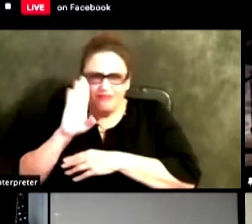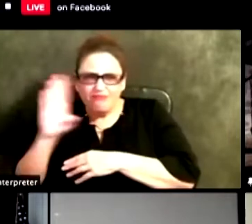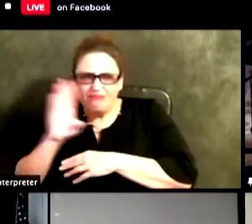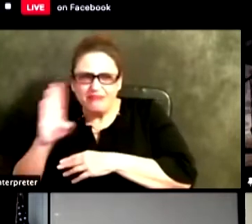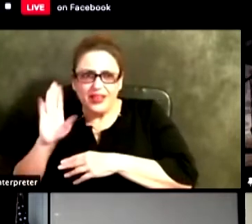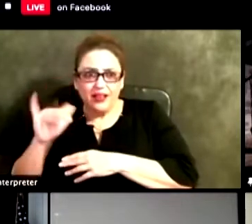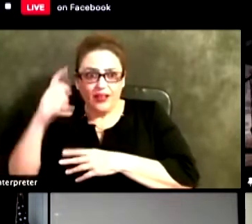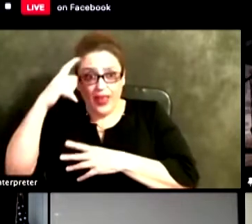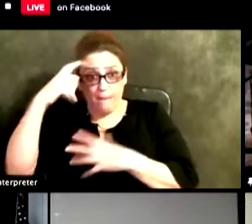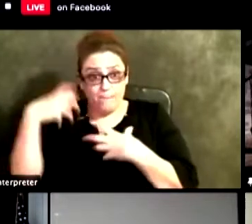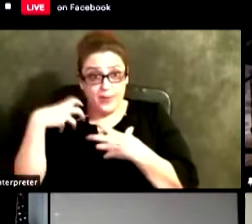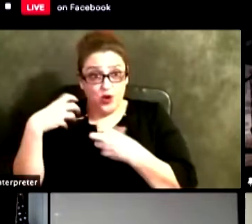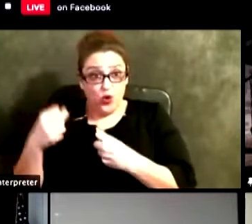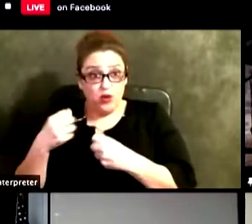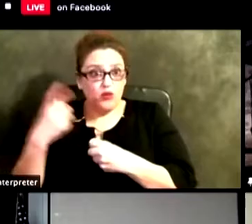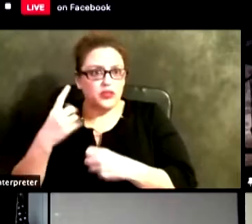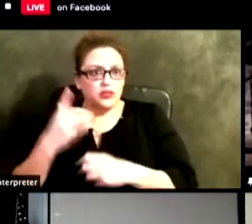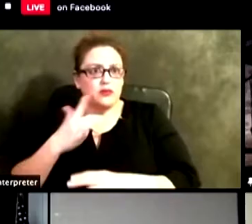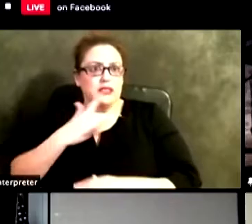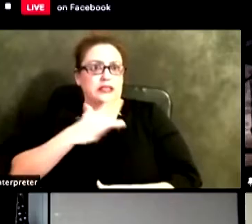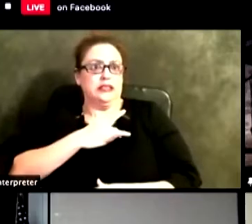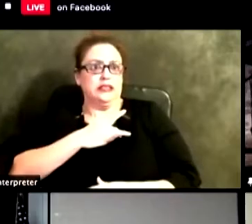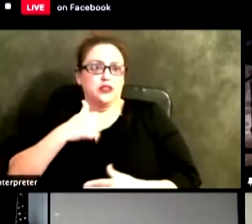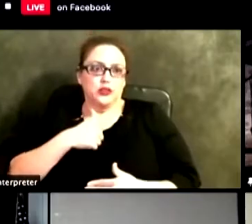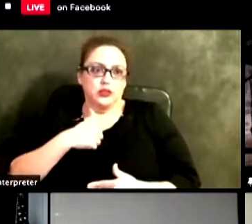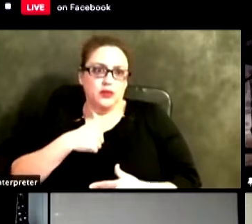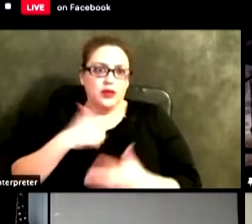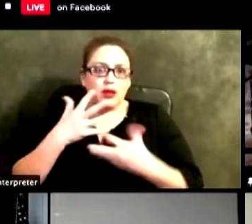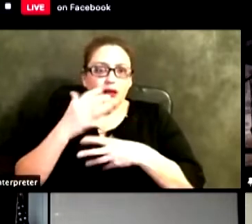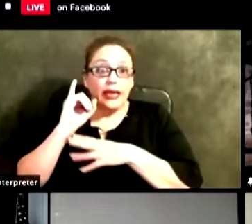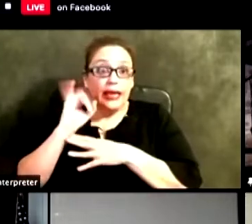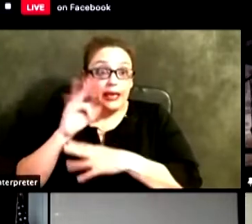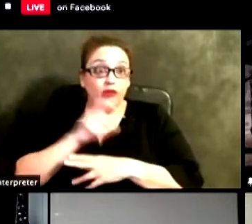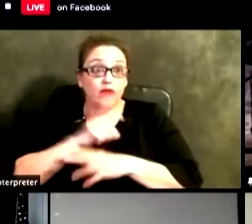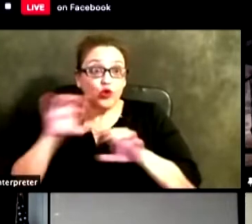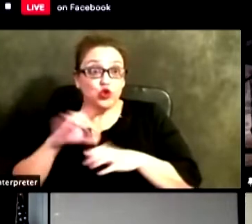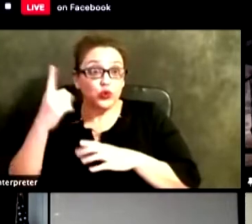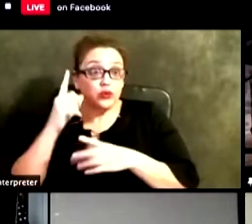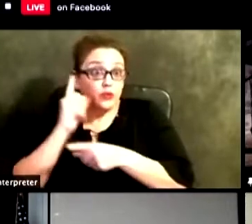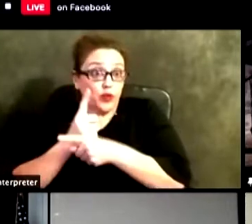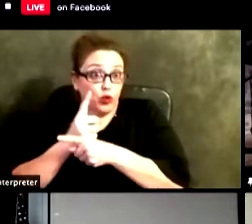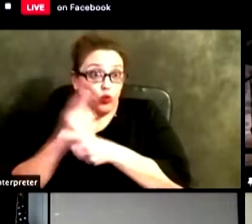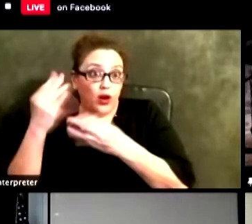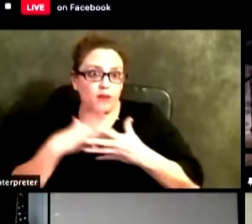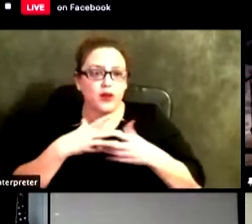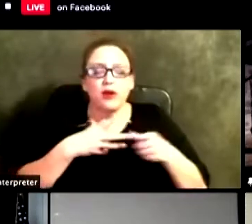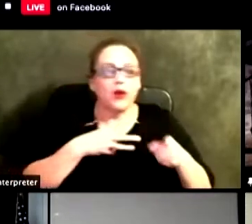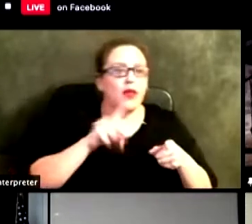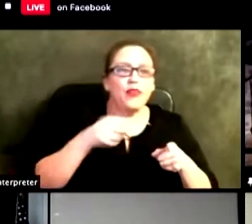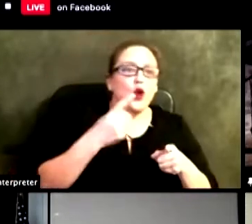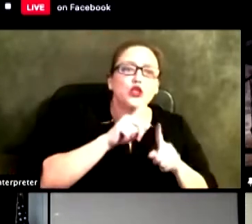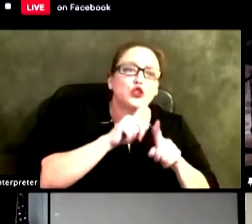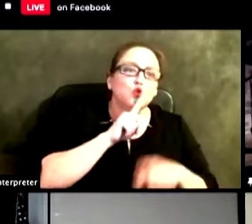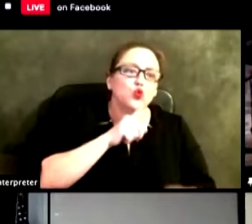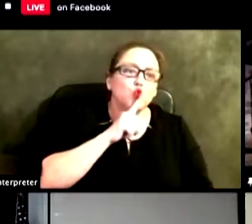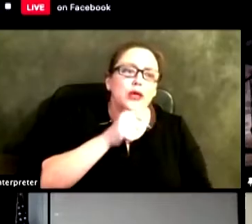that if law enforcement is doing something right, what is it and what can they were just really patient.